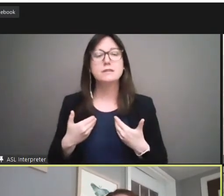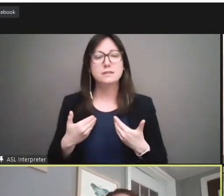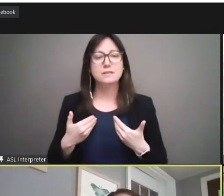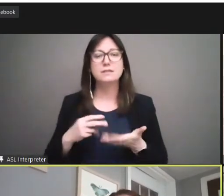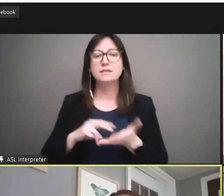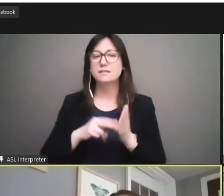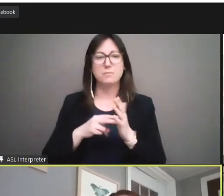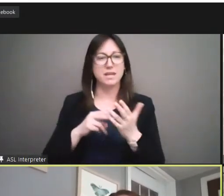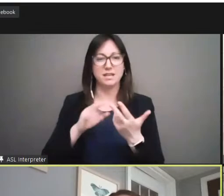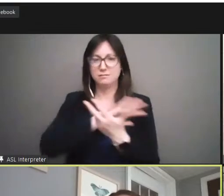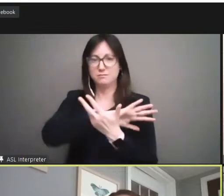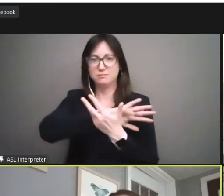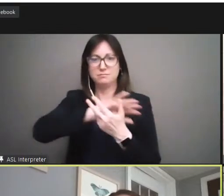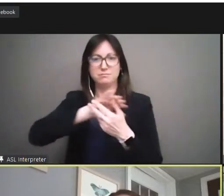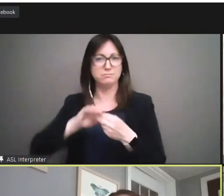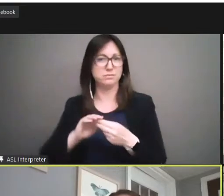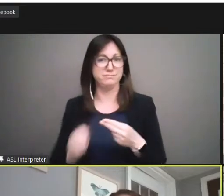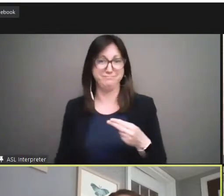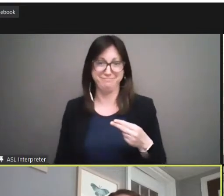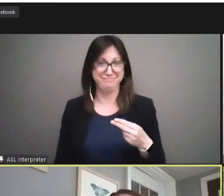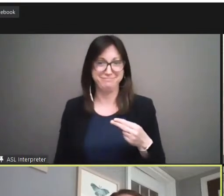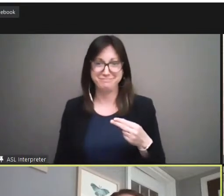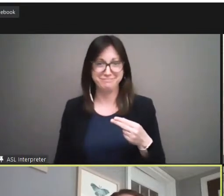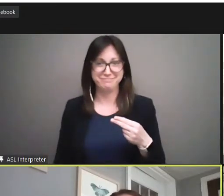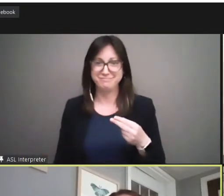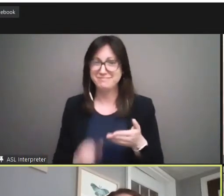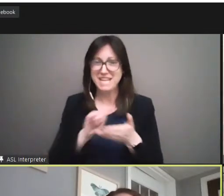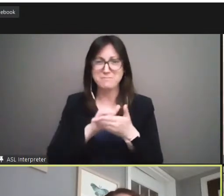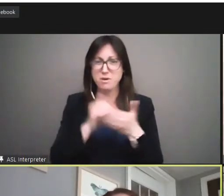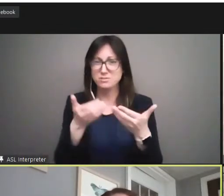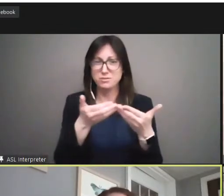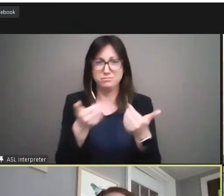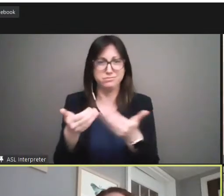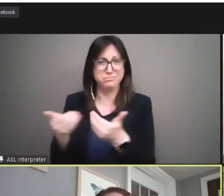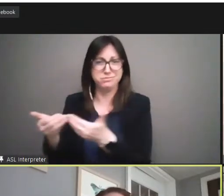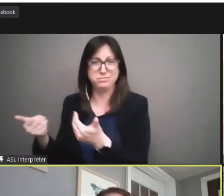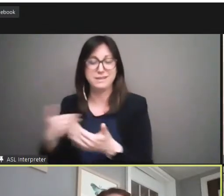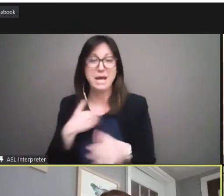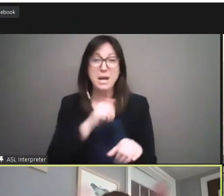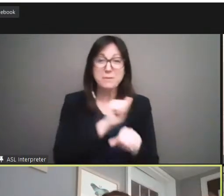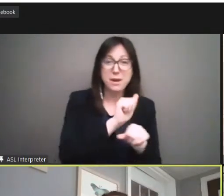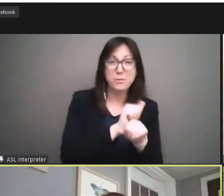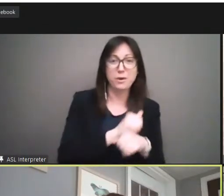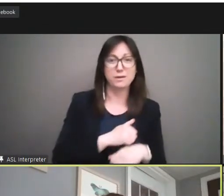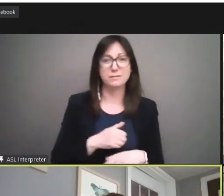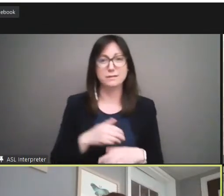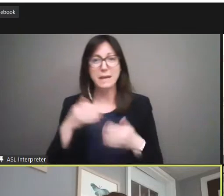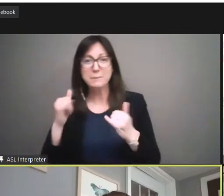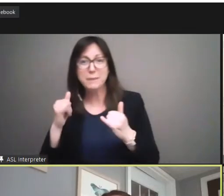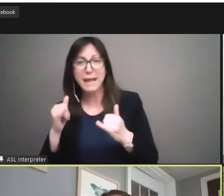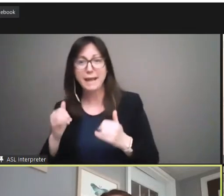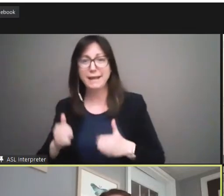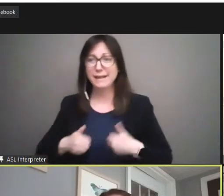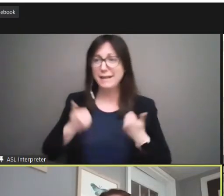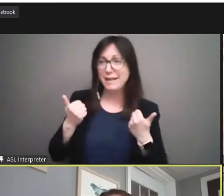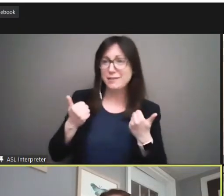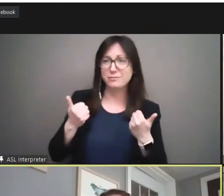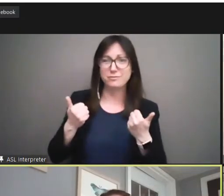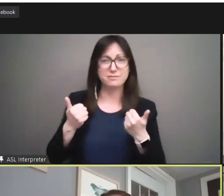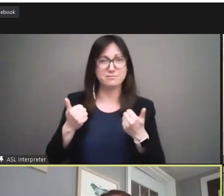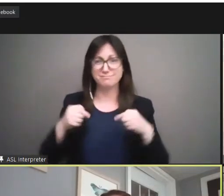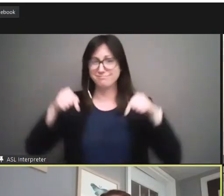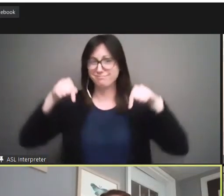melds together. So my work and my play and where I live, it's just all one. I live here in